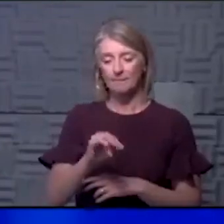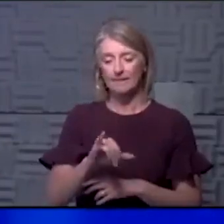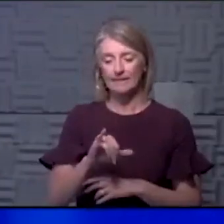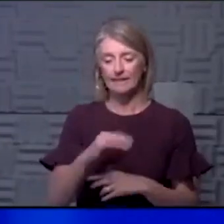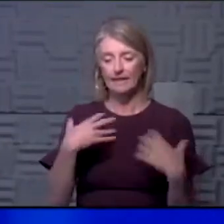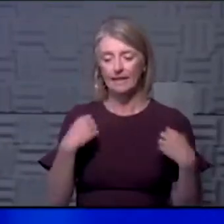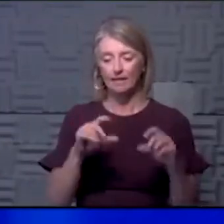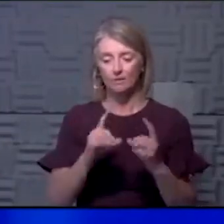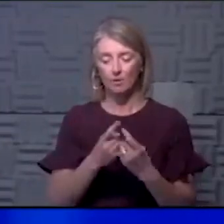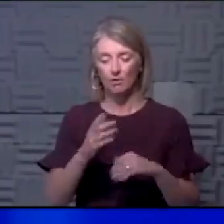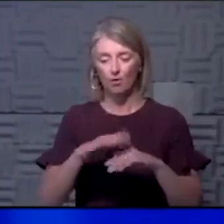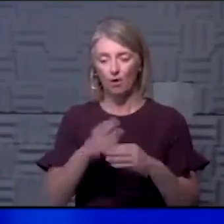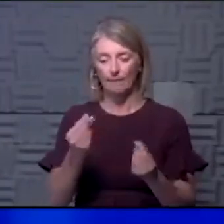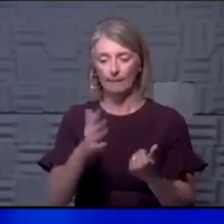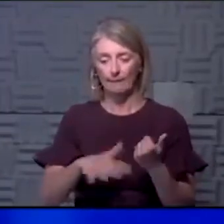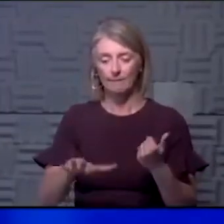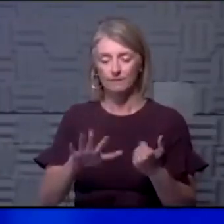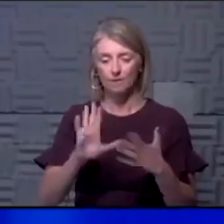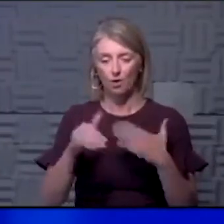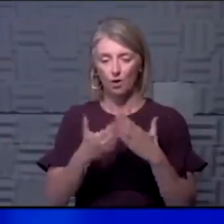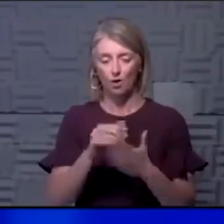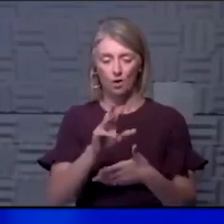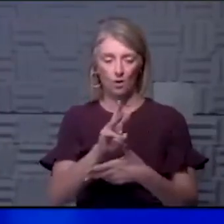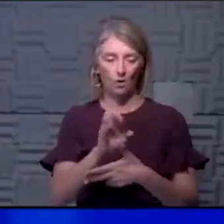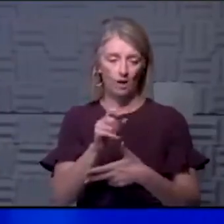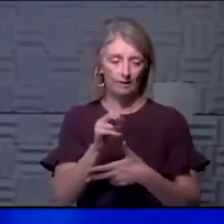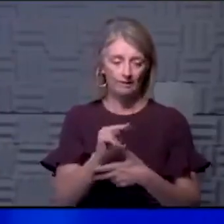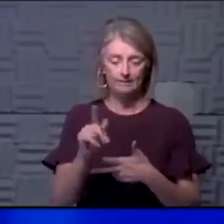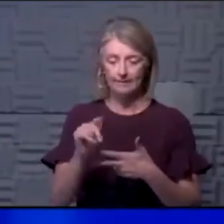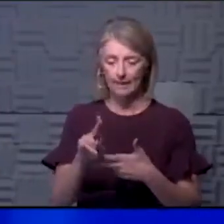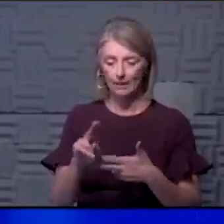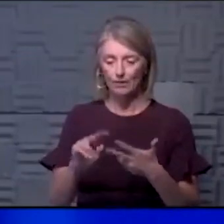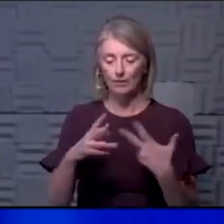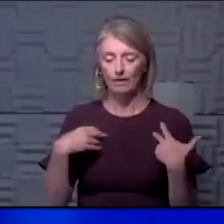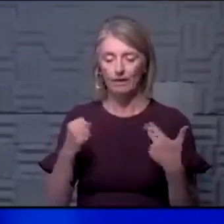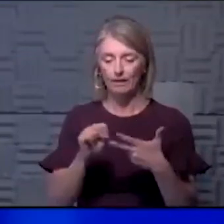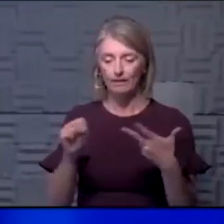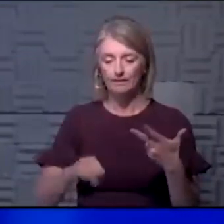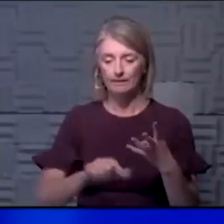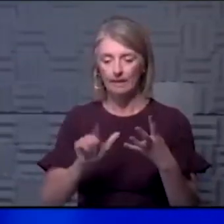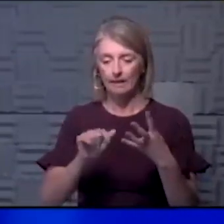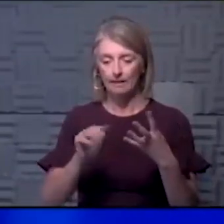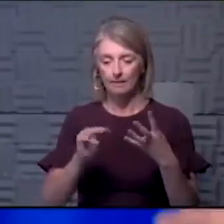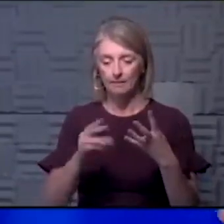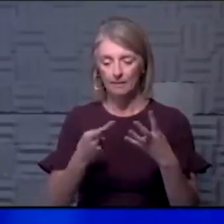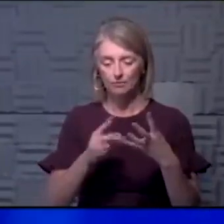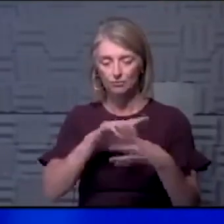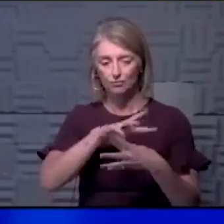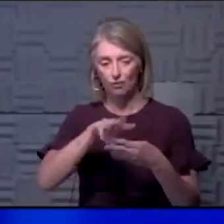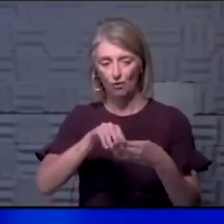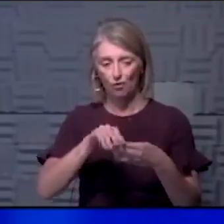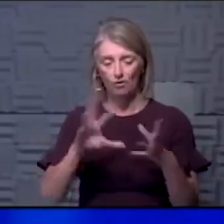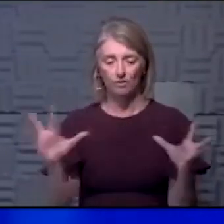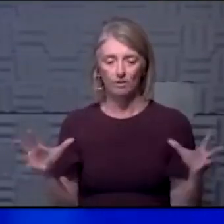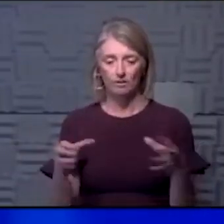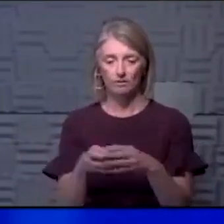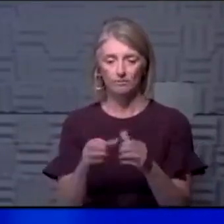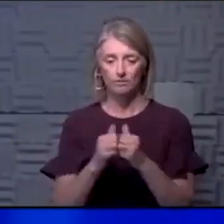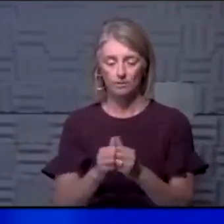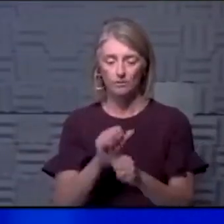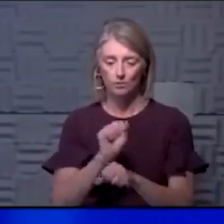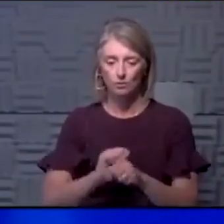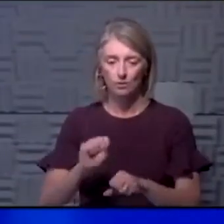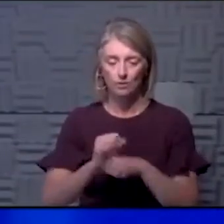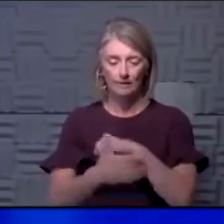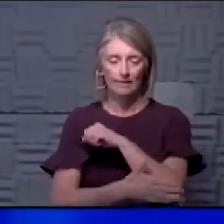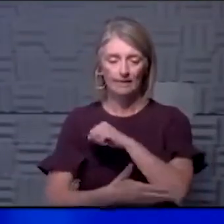And I think everybody together, Watkins, KU, the health system, LMH, have come together working with the county